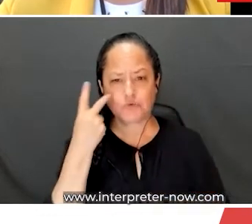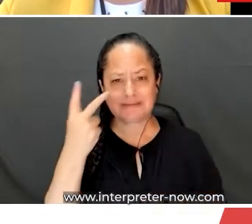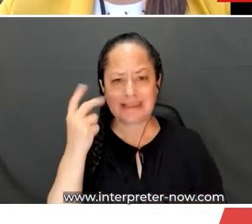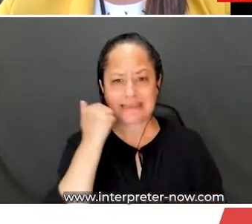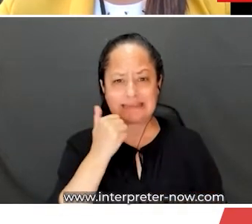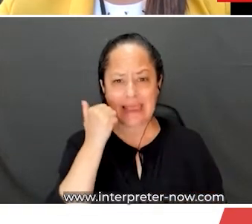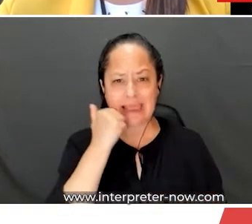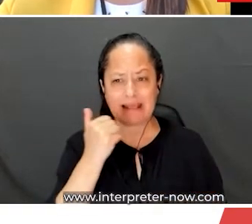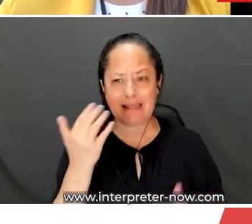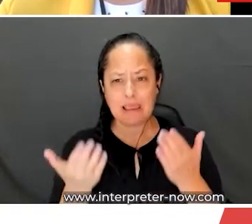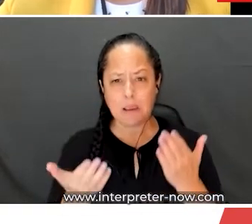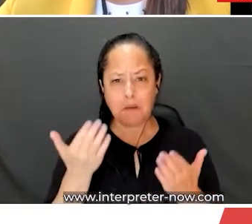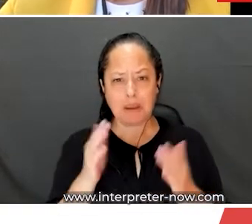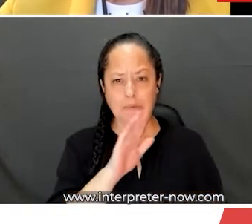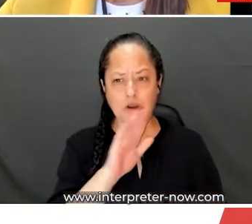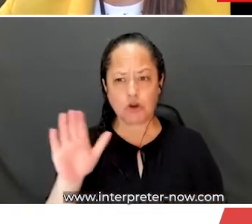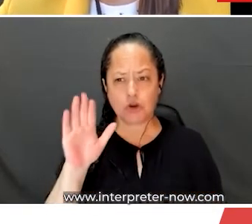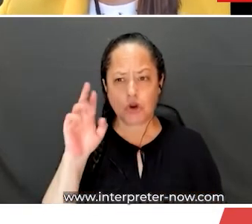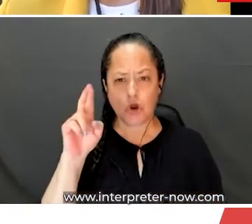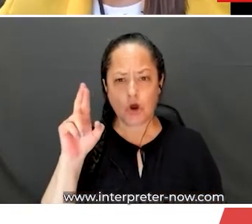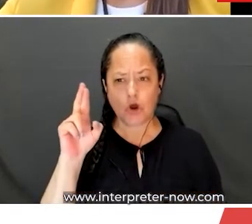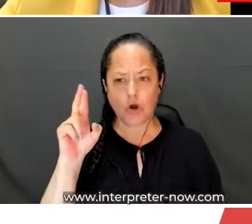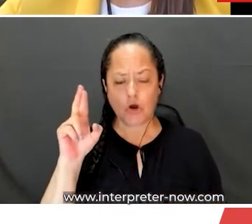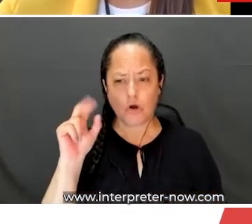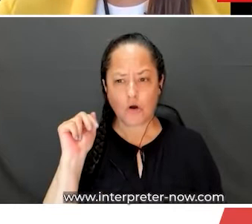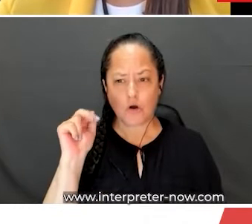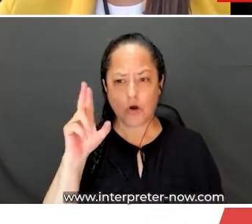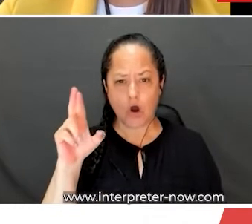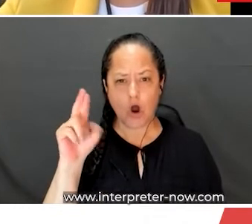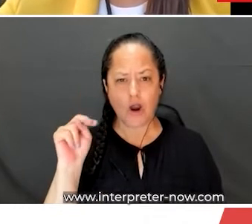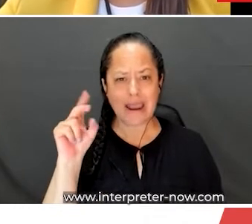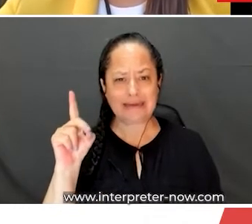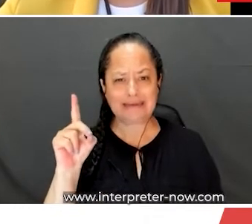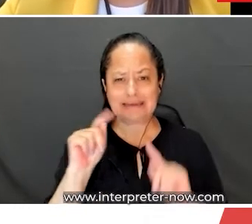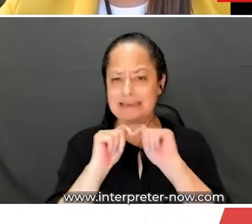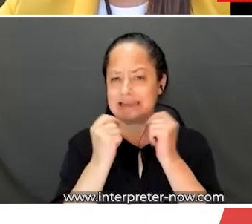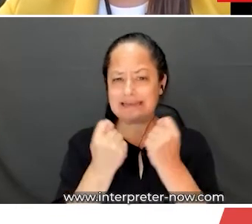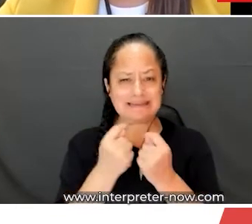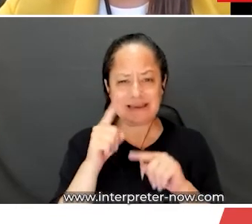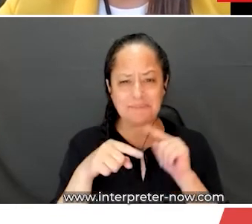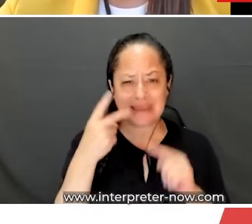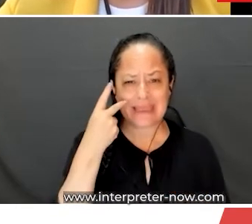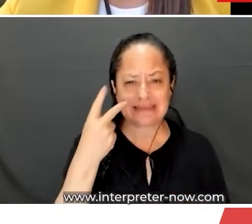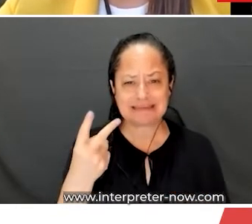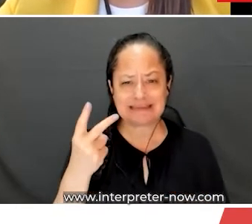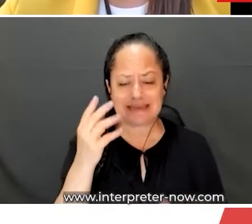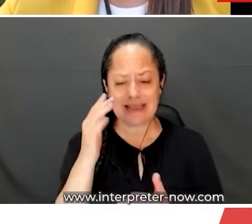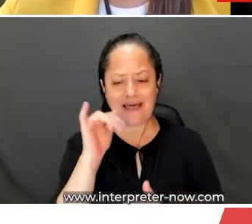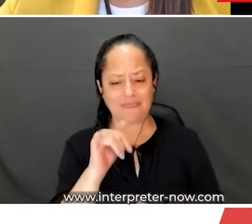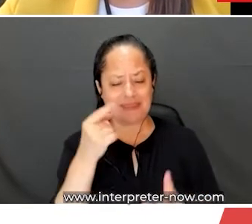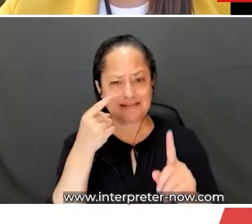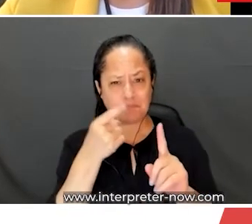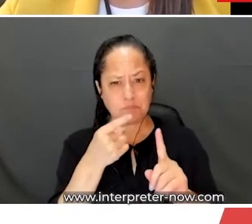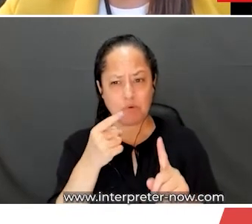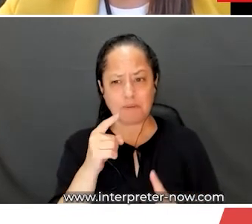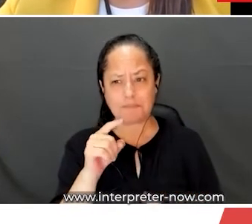that maybe your R&D teams are not able to see at this point.